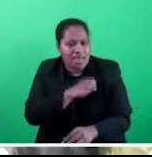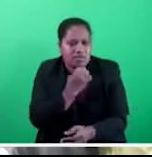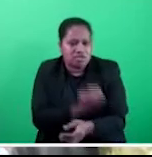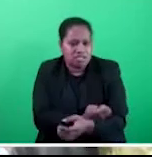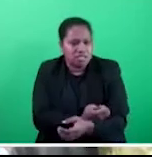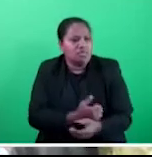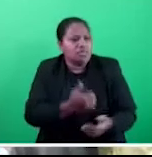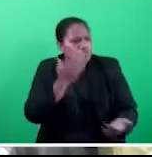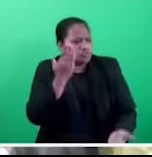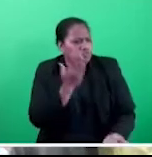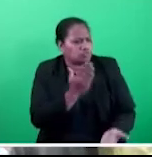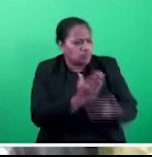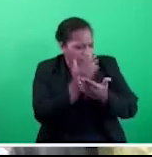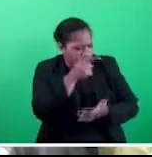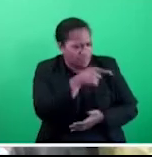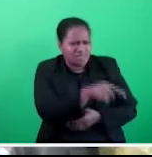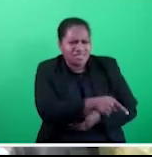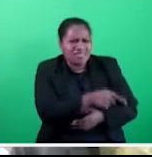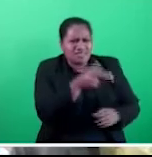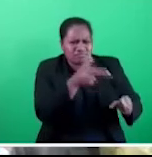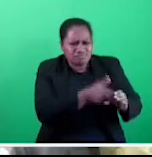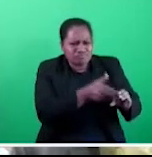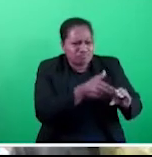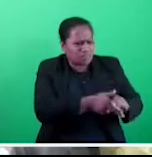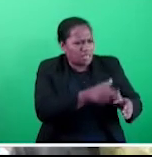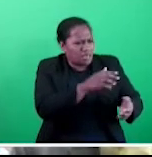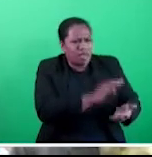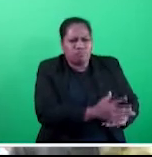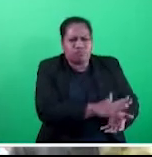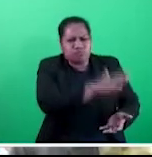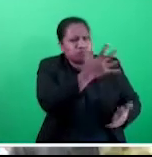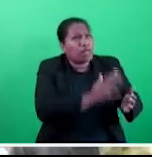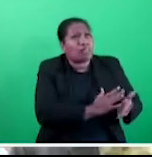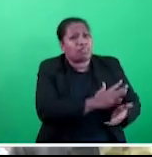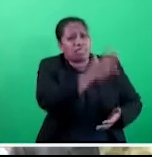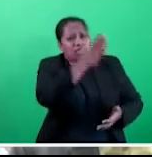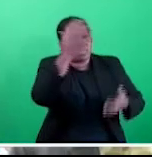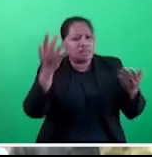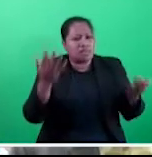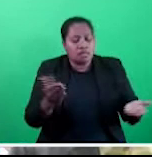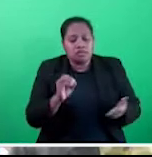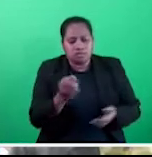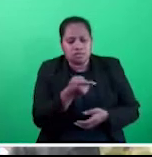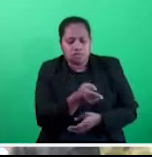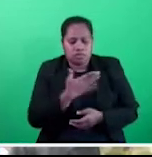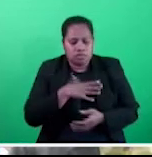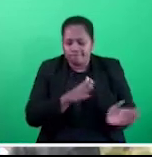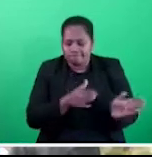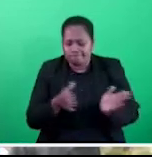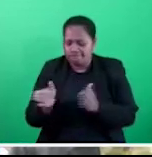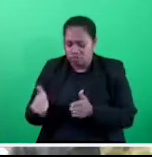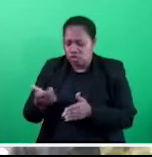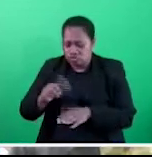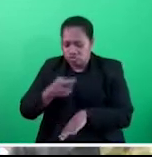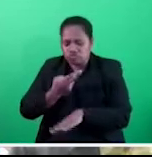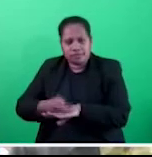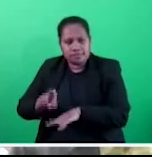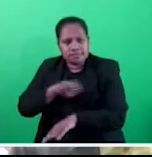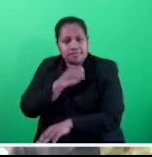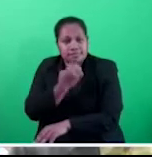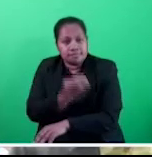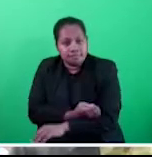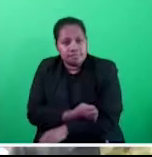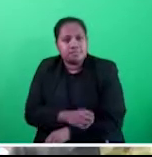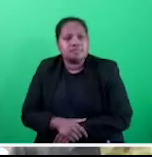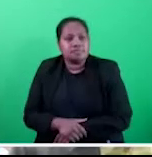the other 10% will be by being more efficient in the way that we use energy. For instance, in changing the kind of lights that we use, to use ones